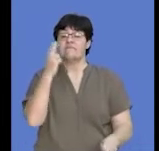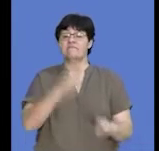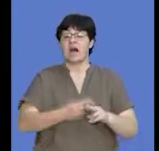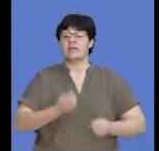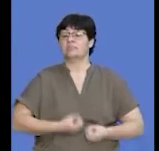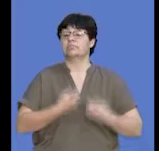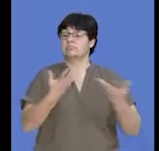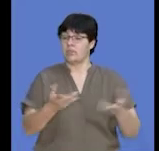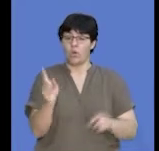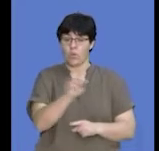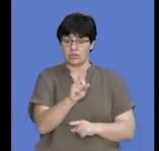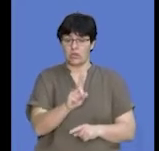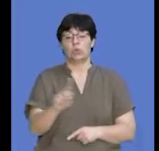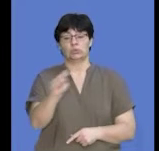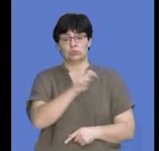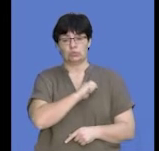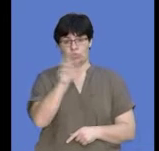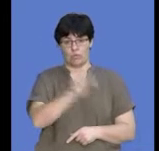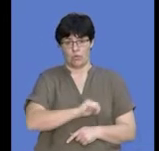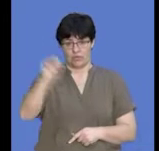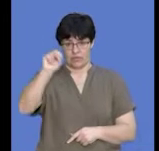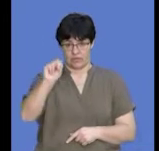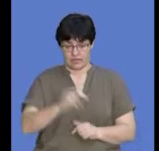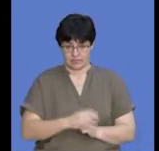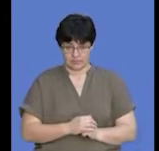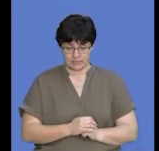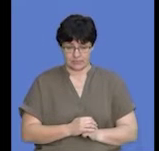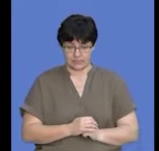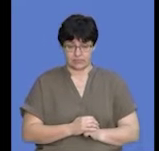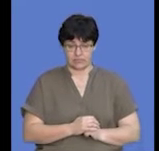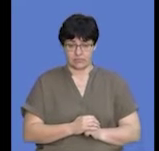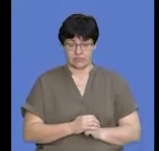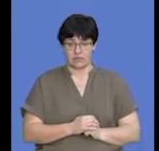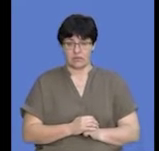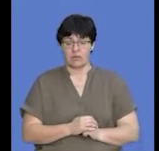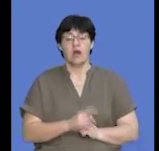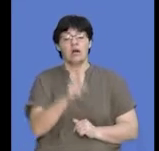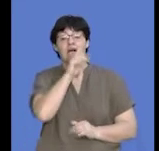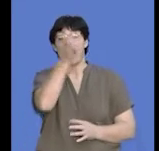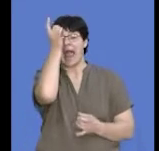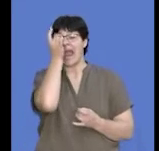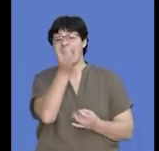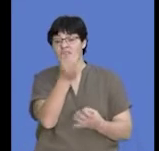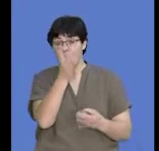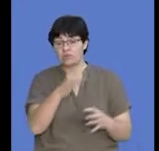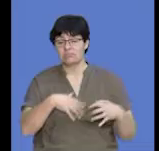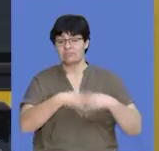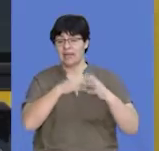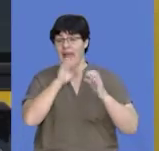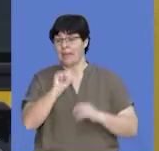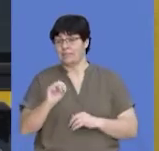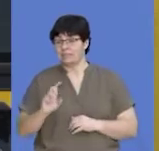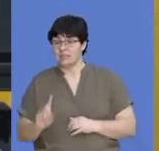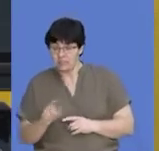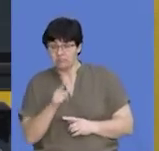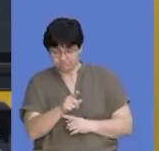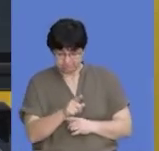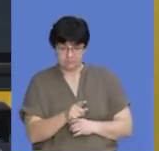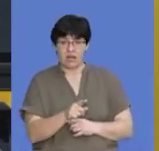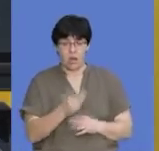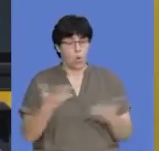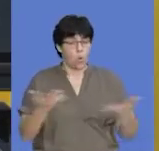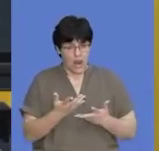in relation to true north. So, remember that this information for magnetic declination is contained